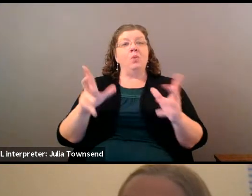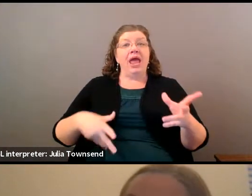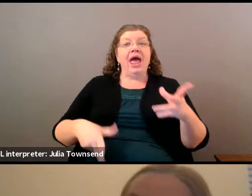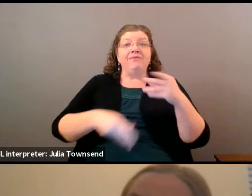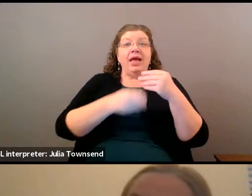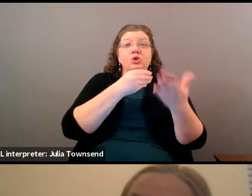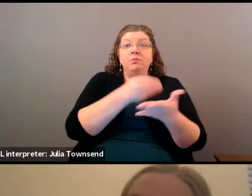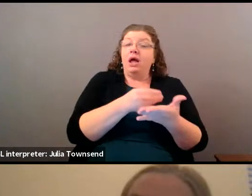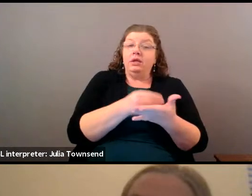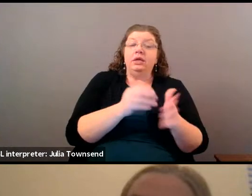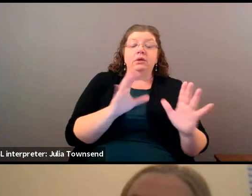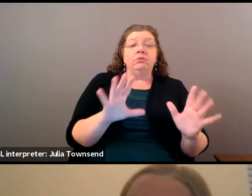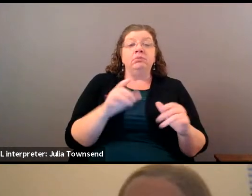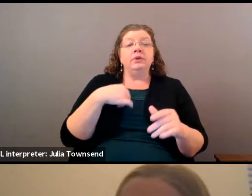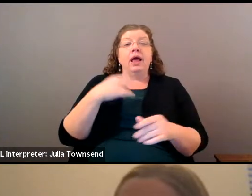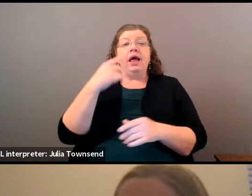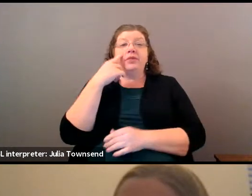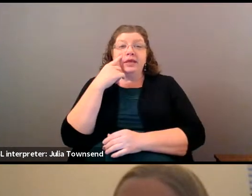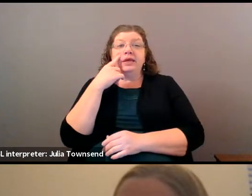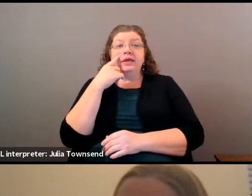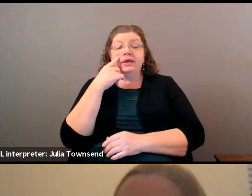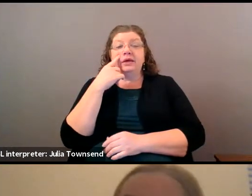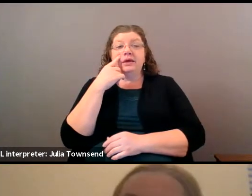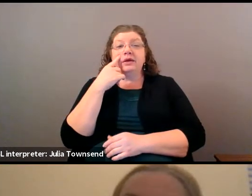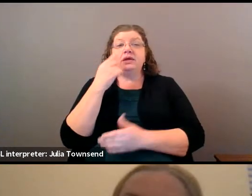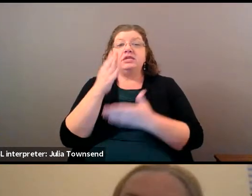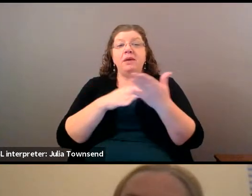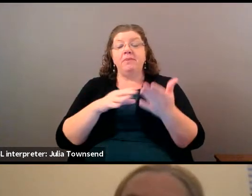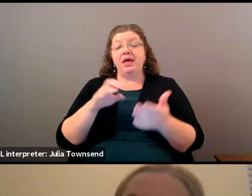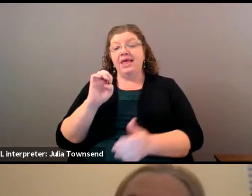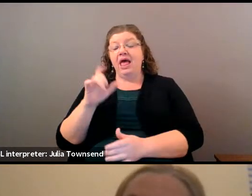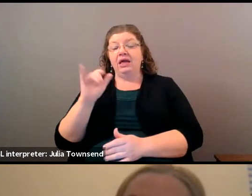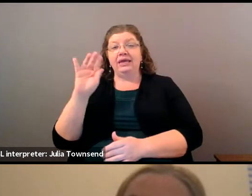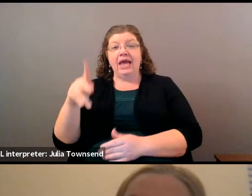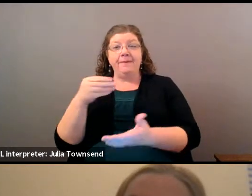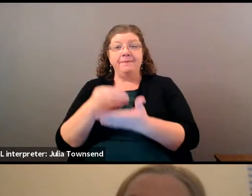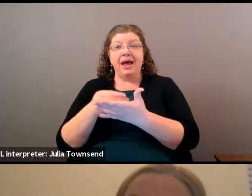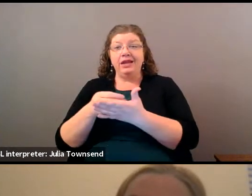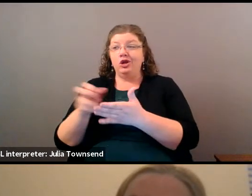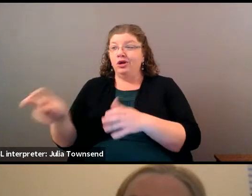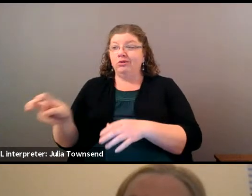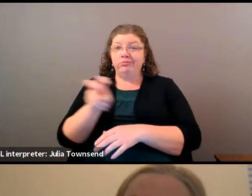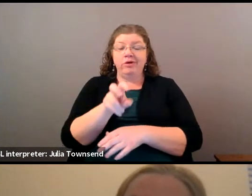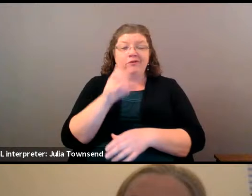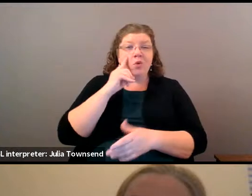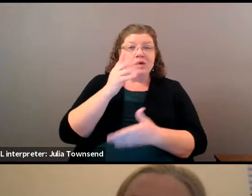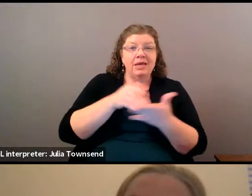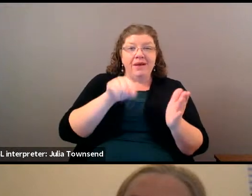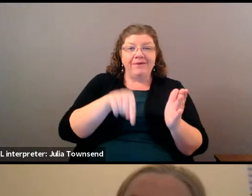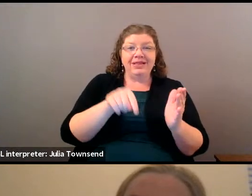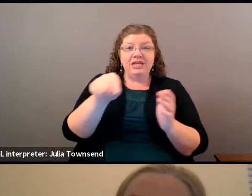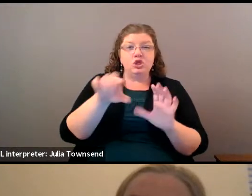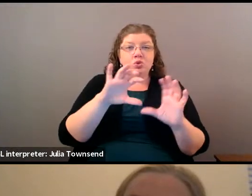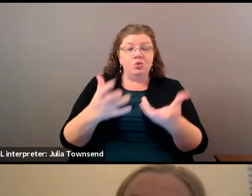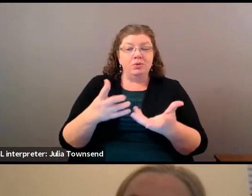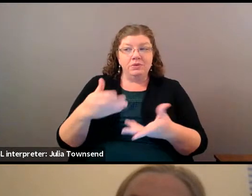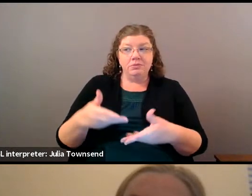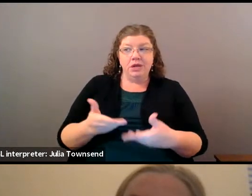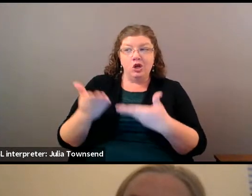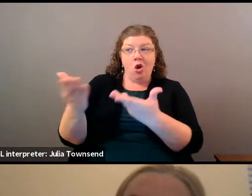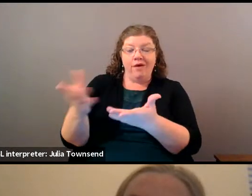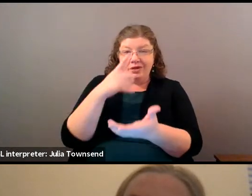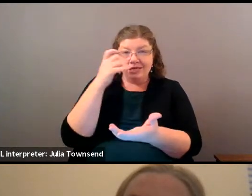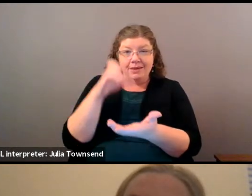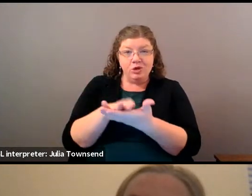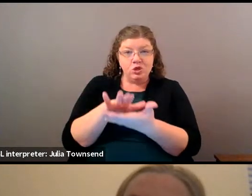and I think even some of the LCAP money could go to some of these groups getting summer school. So